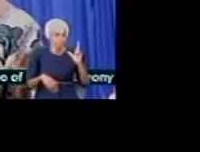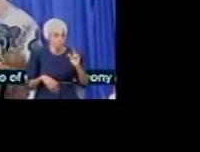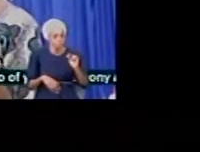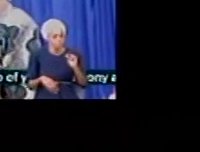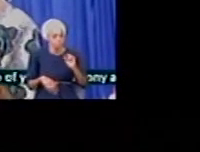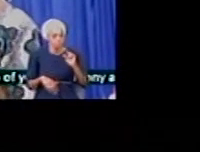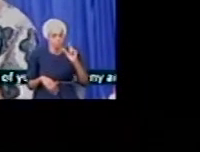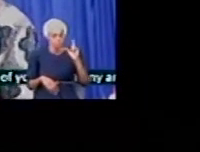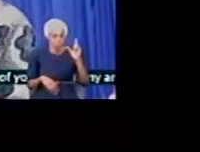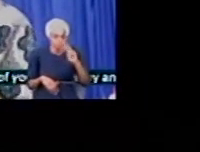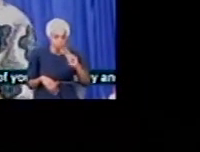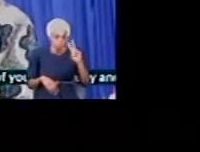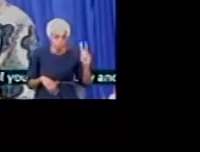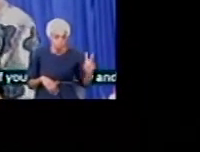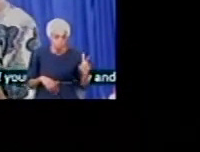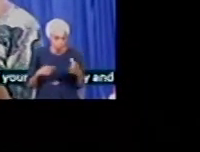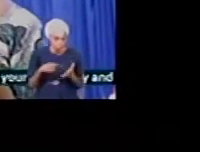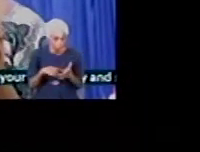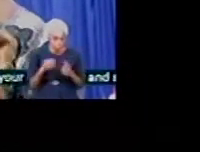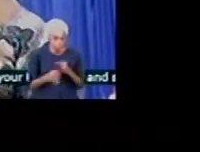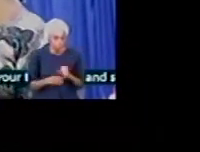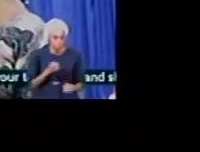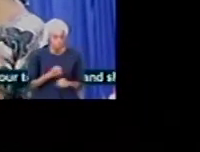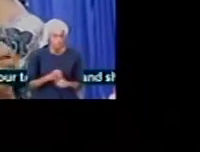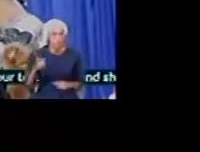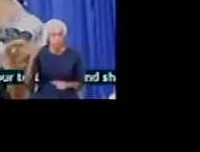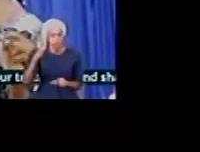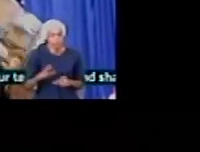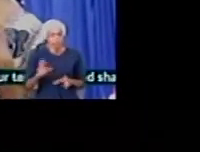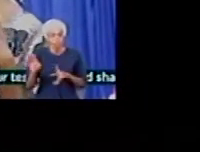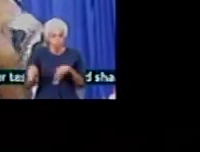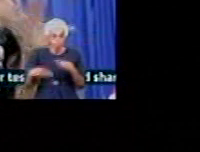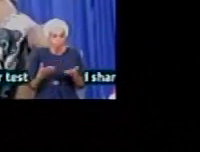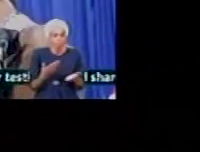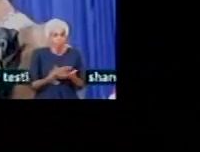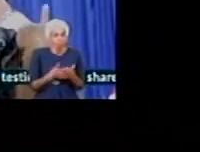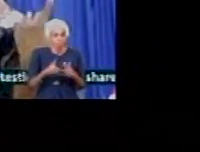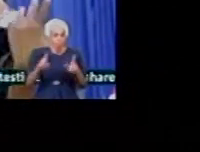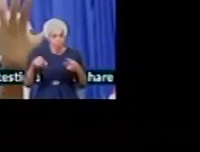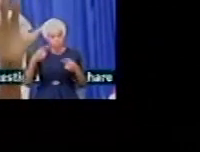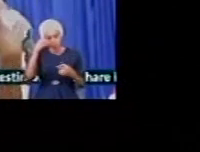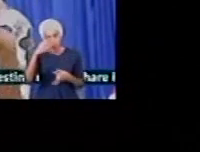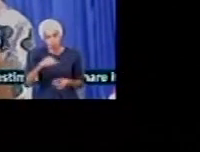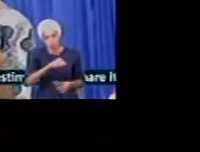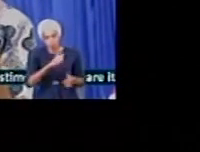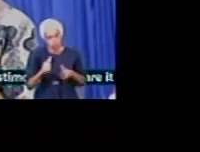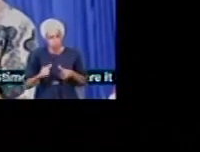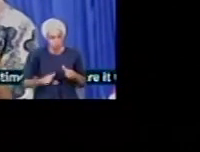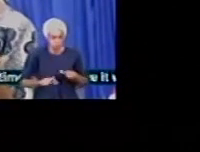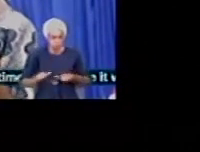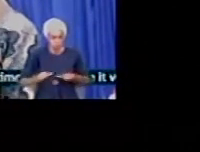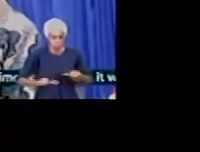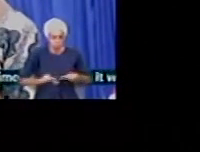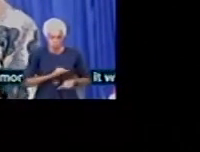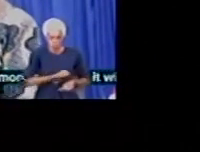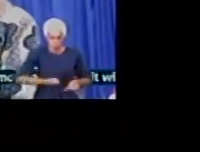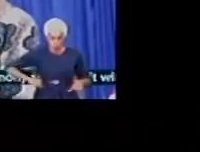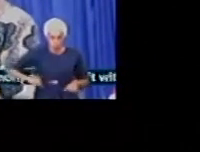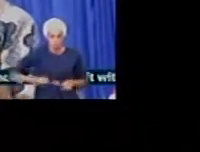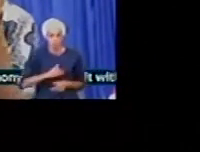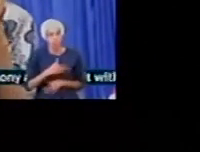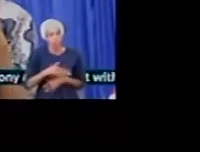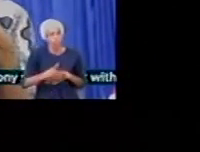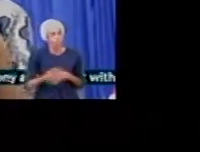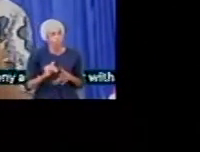and my body was just disorganized. But that day, I sat at home, because it was around August 27 I did the surgery.